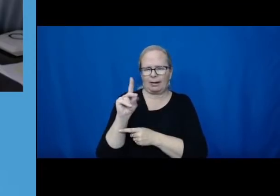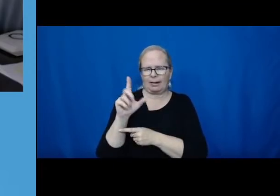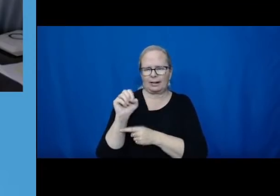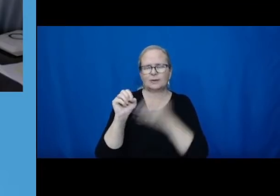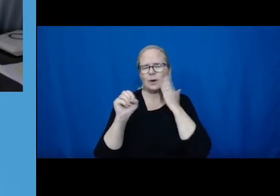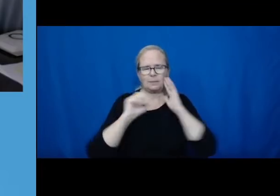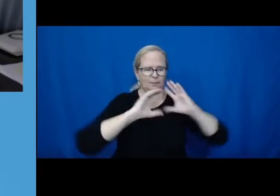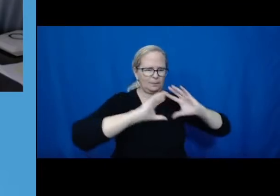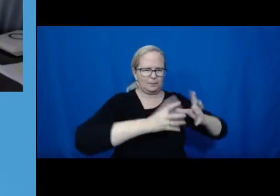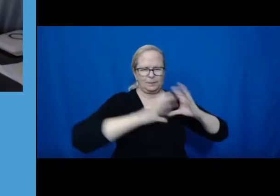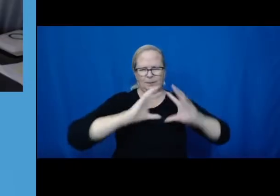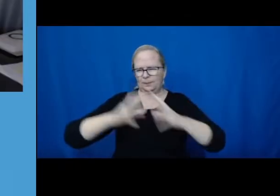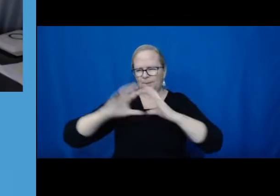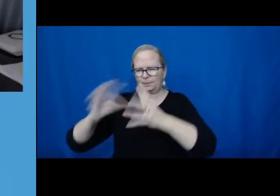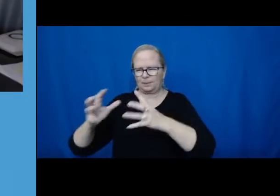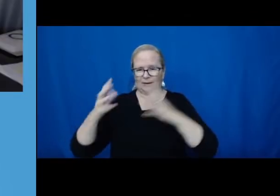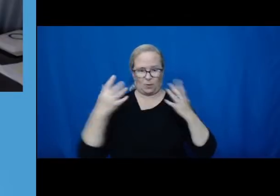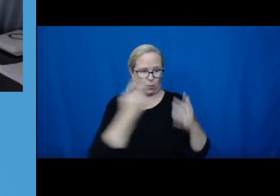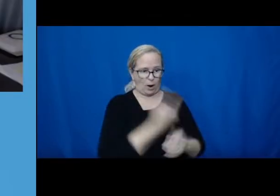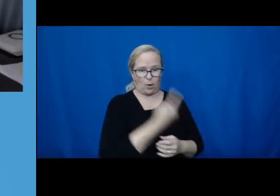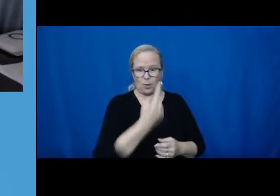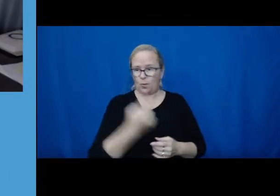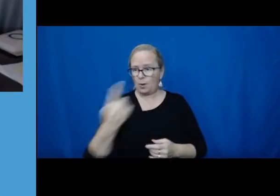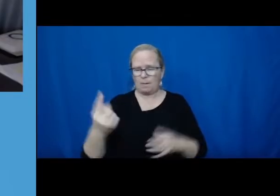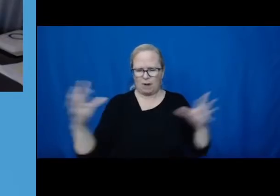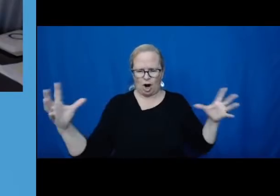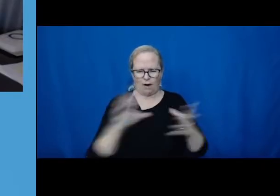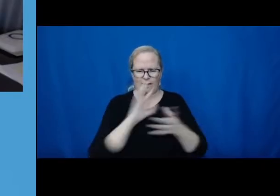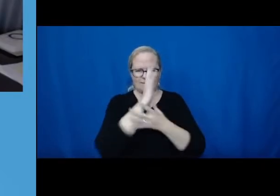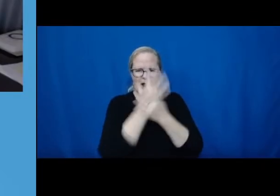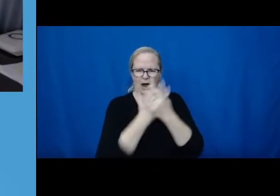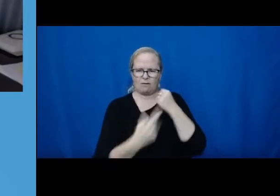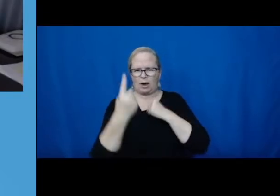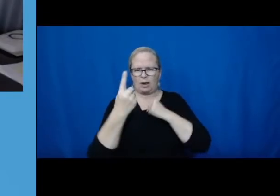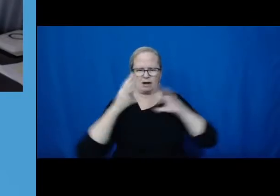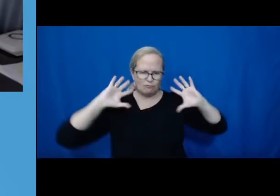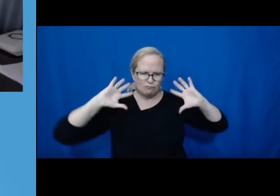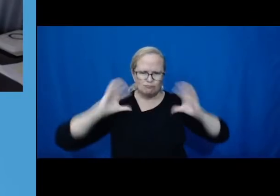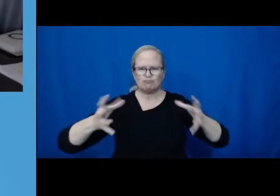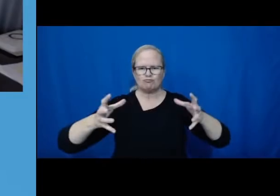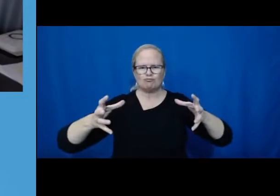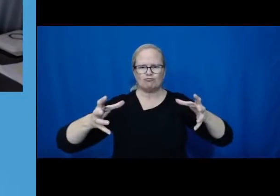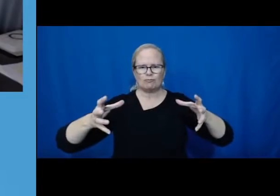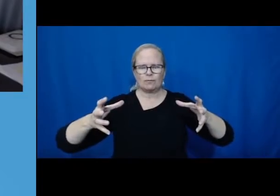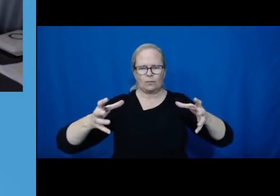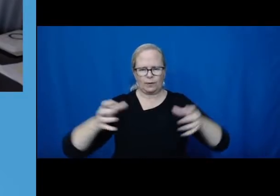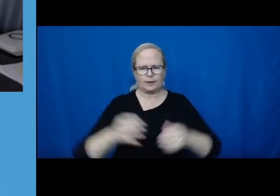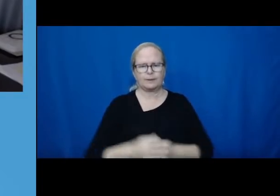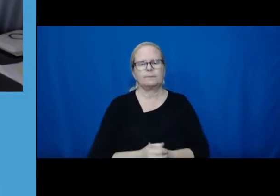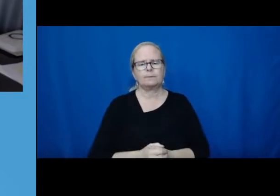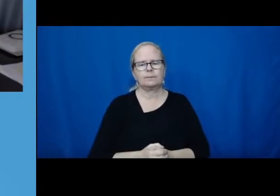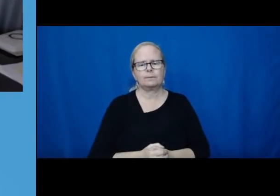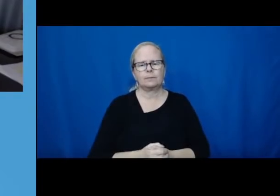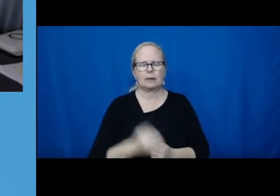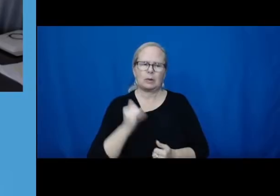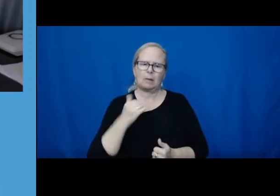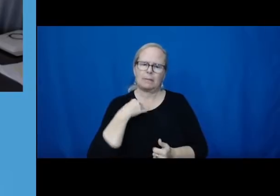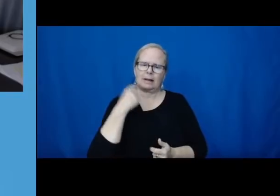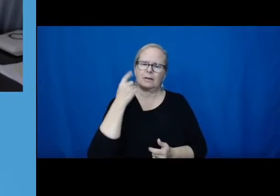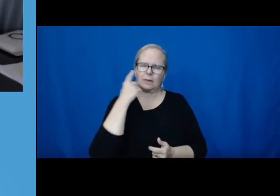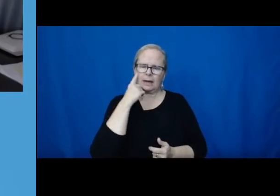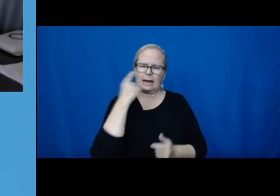too, wherever you implement. But I do think the quicker the better, and bundled together